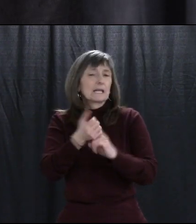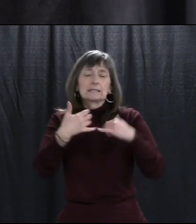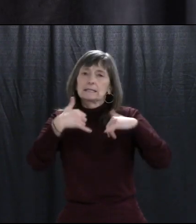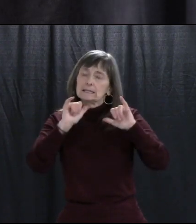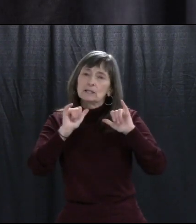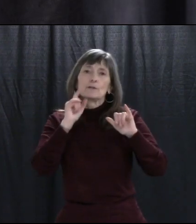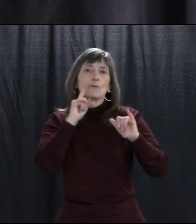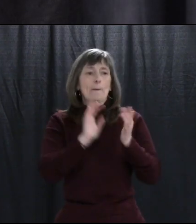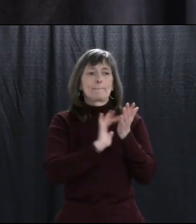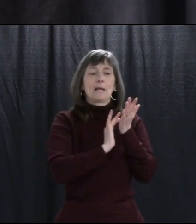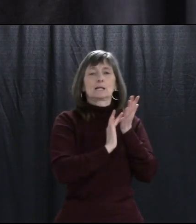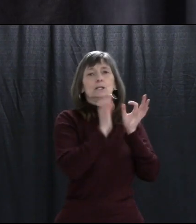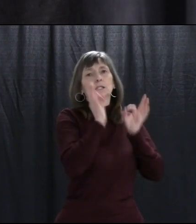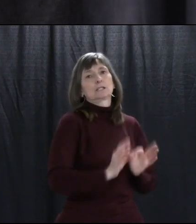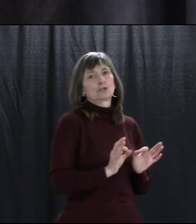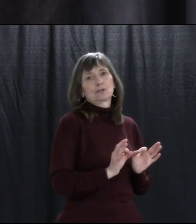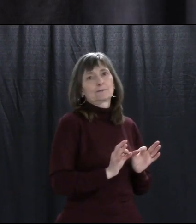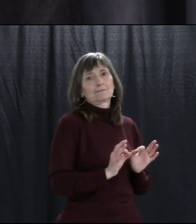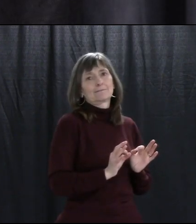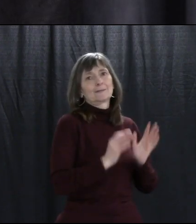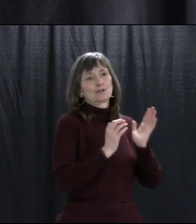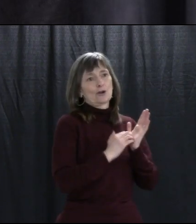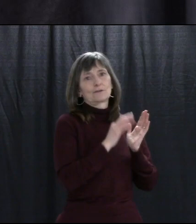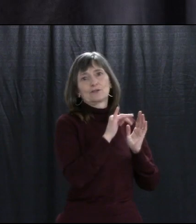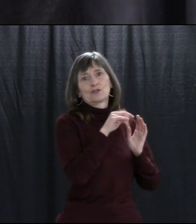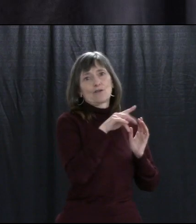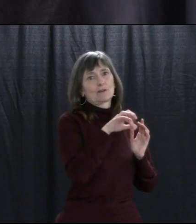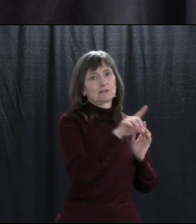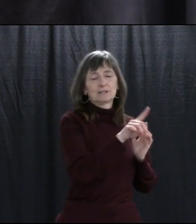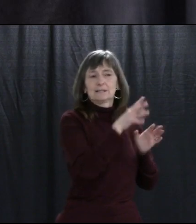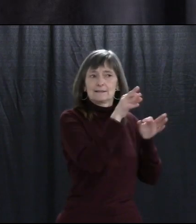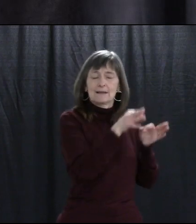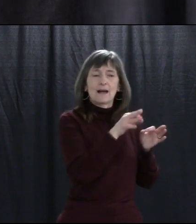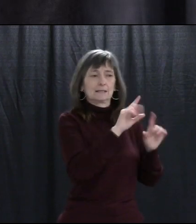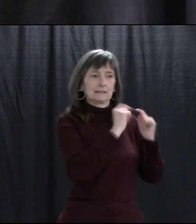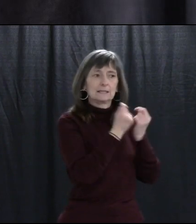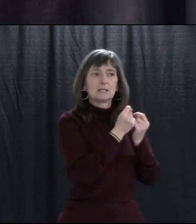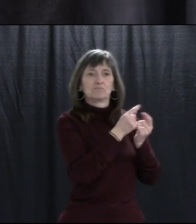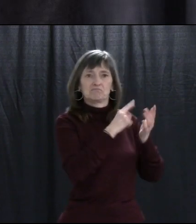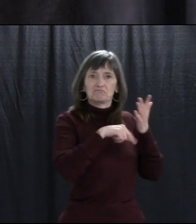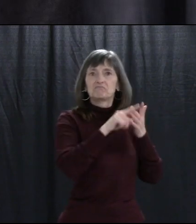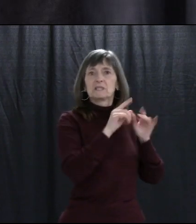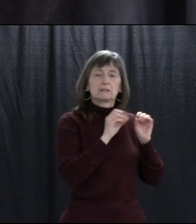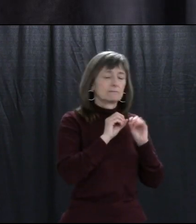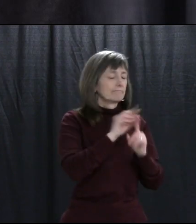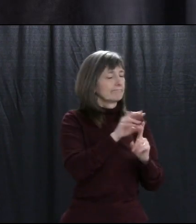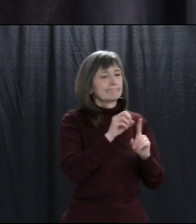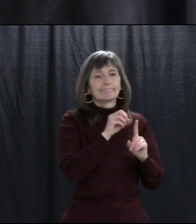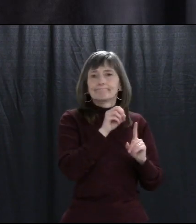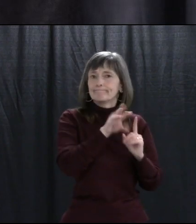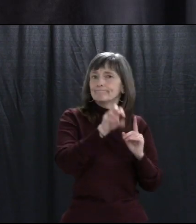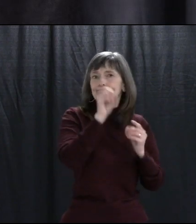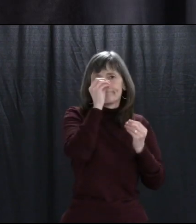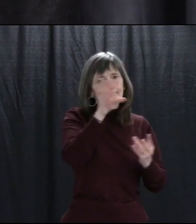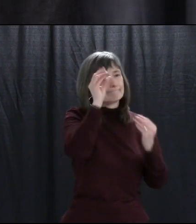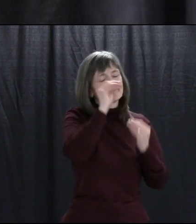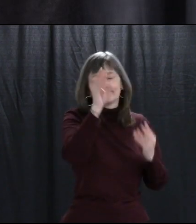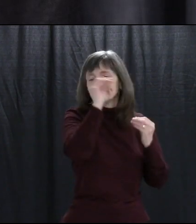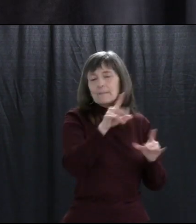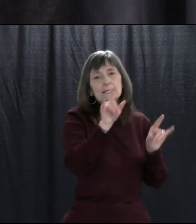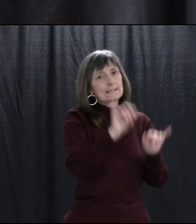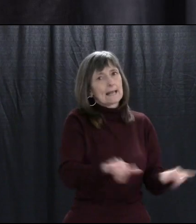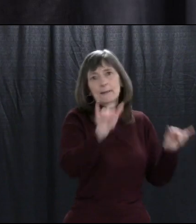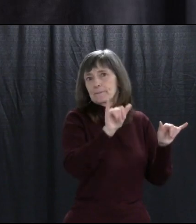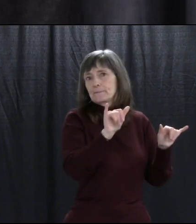clinical criteria. Dr. Fitzgerald and her team have provided consistent advice which has not changed. Should